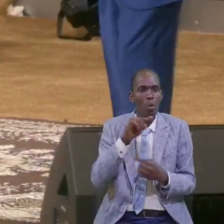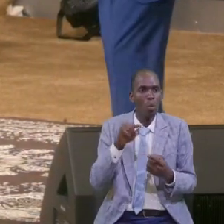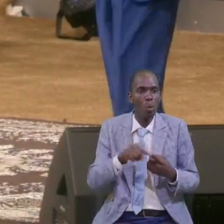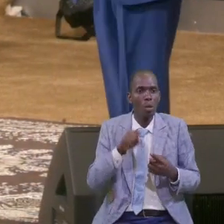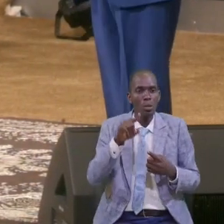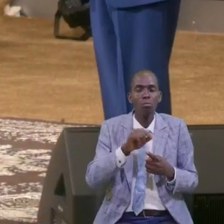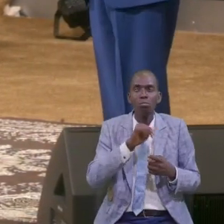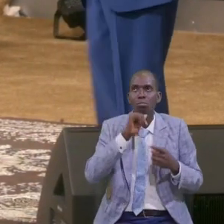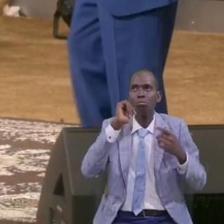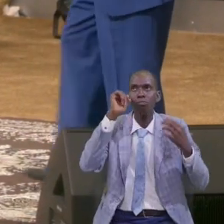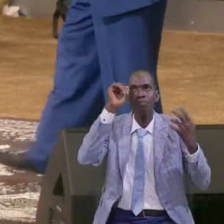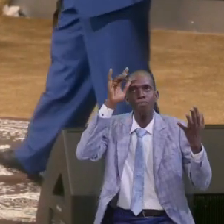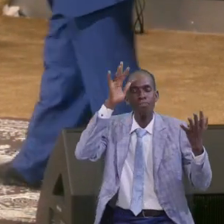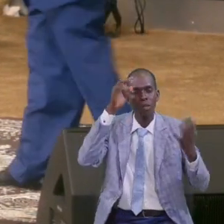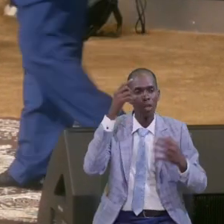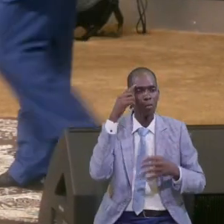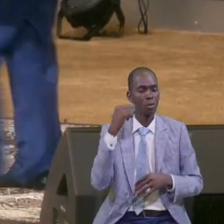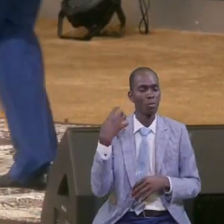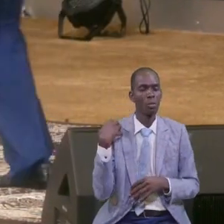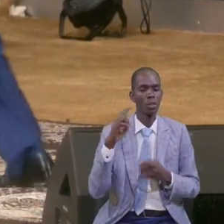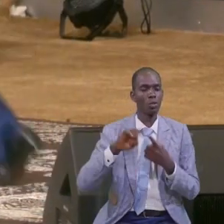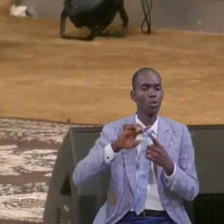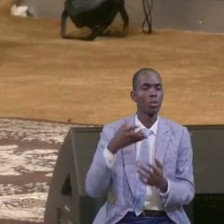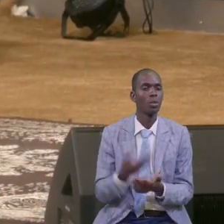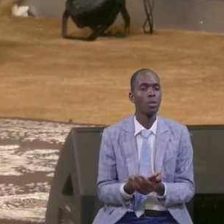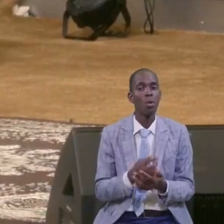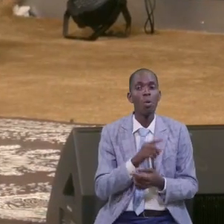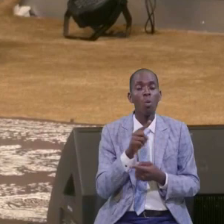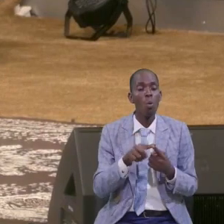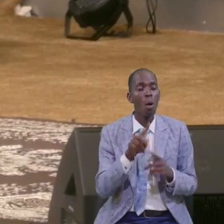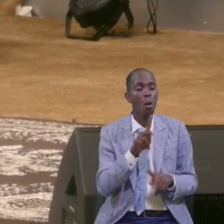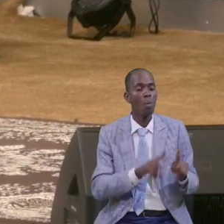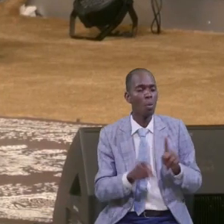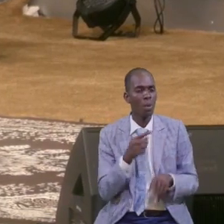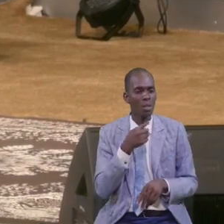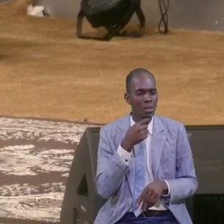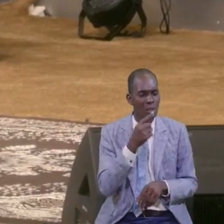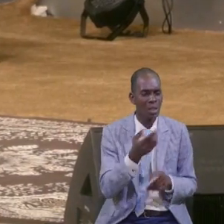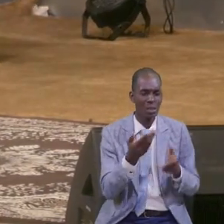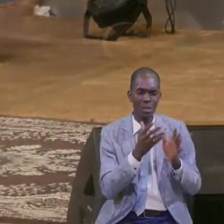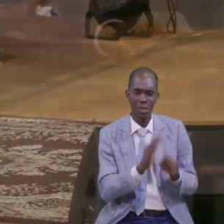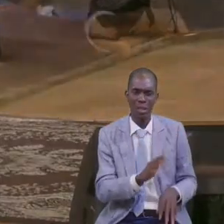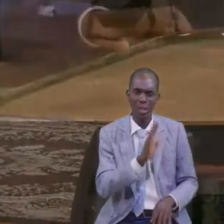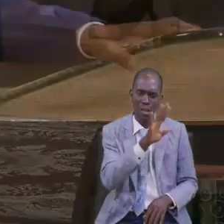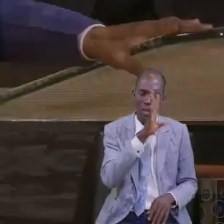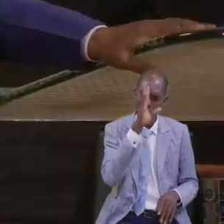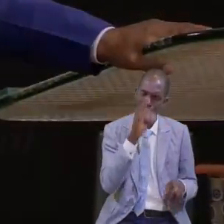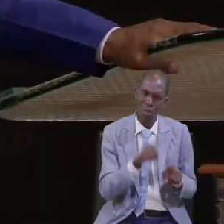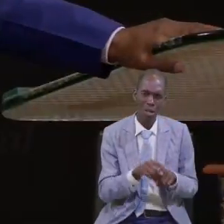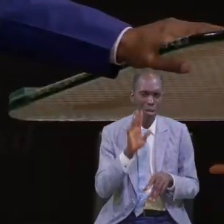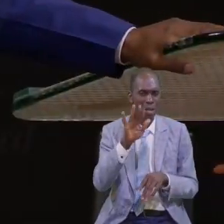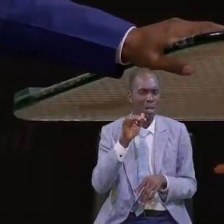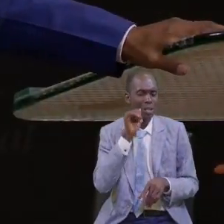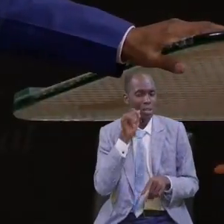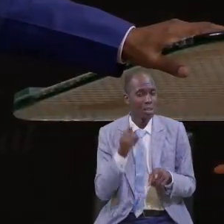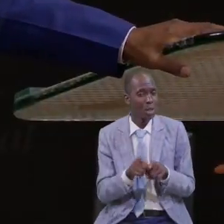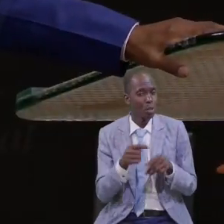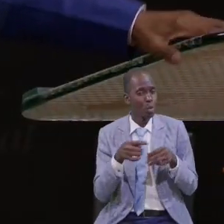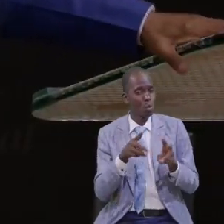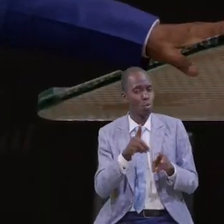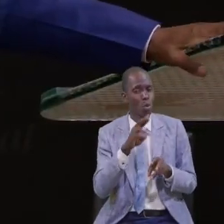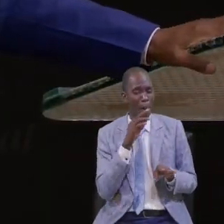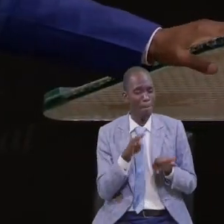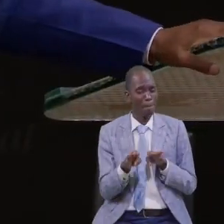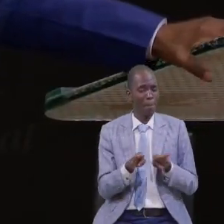he looketh not for him. And when people tell the servant, brother, sister, the way you are